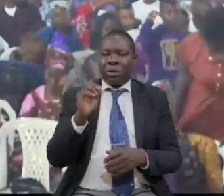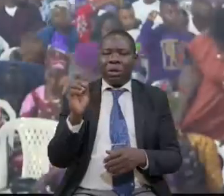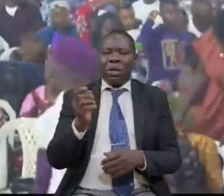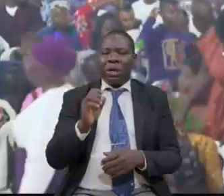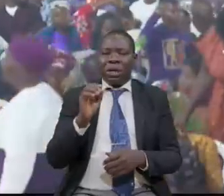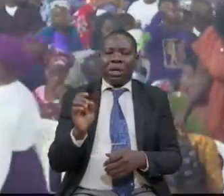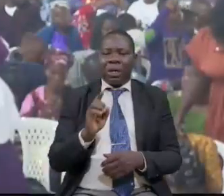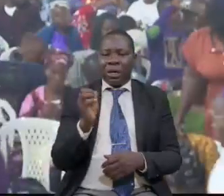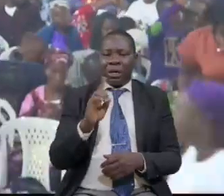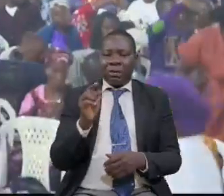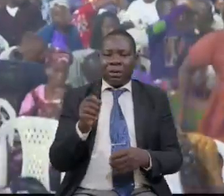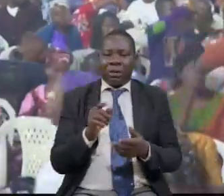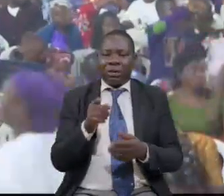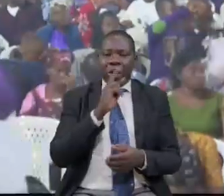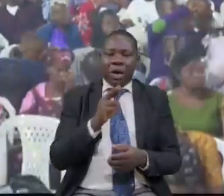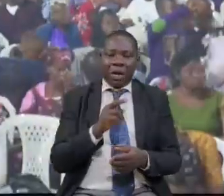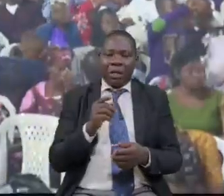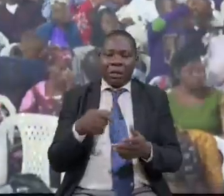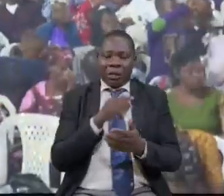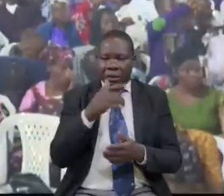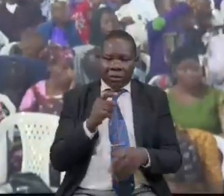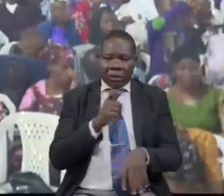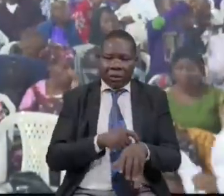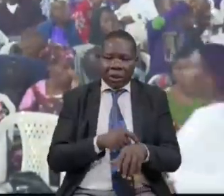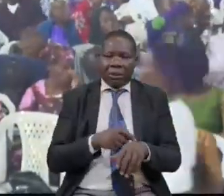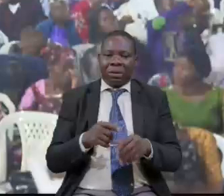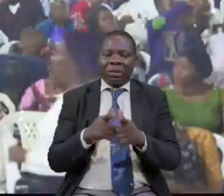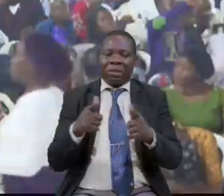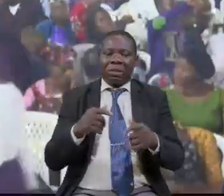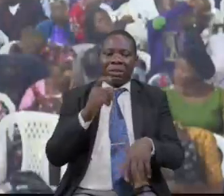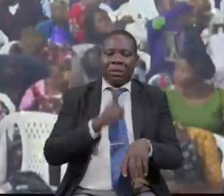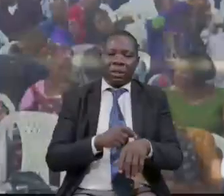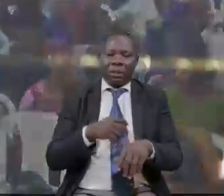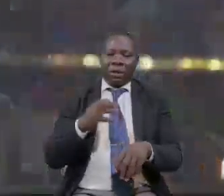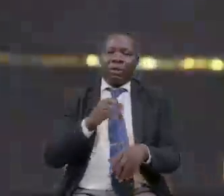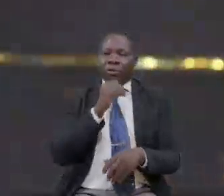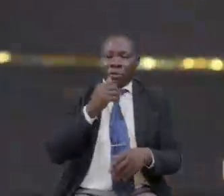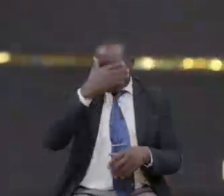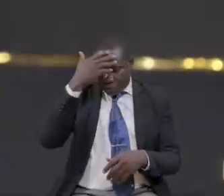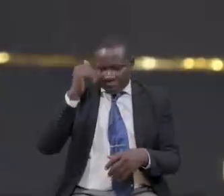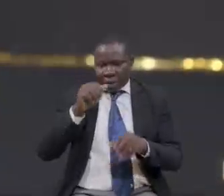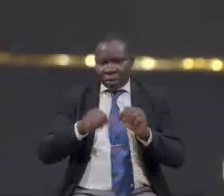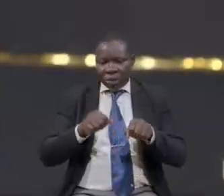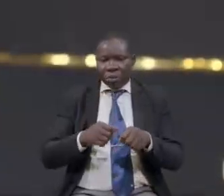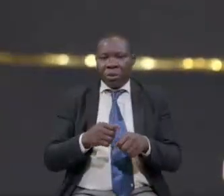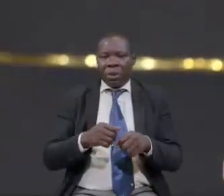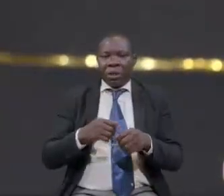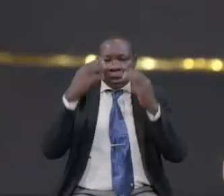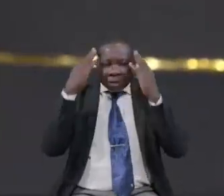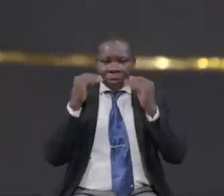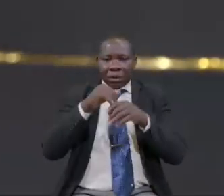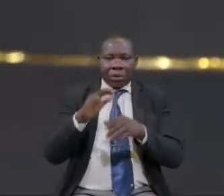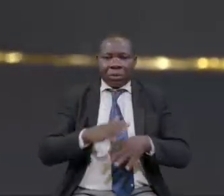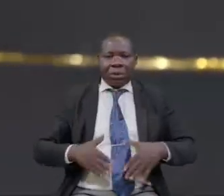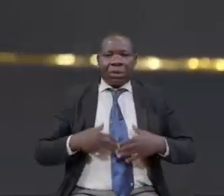is a great moment, unforgettable in your life. If you're raising up your hand, God bless you,